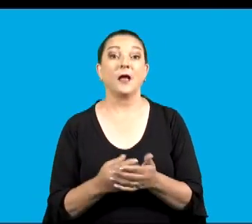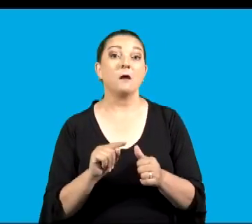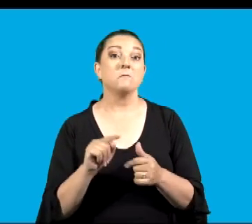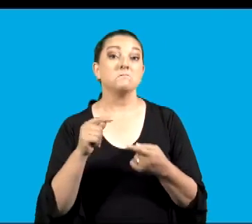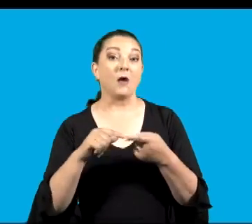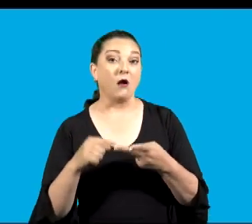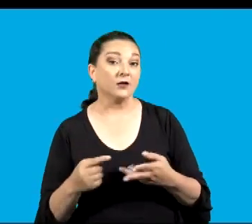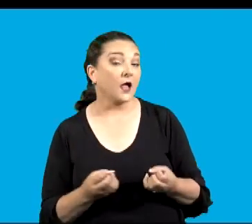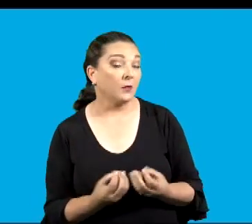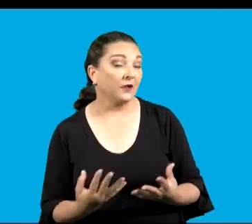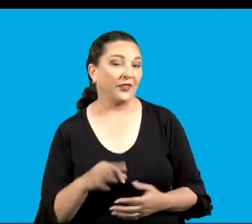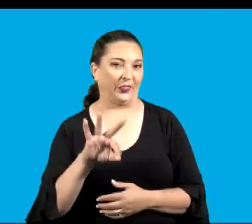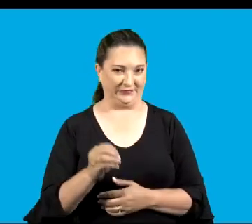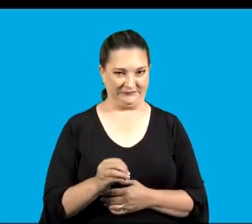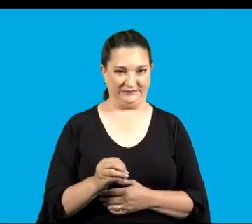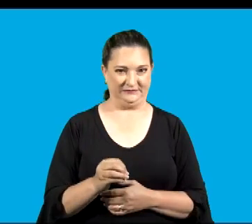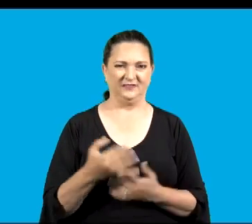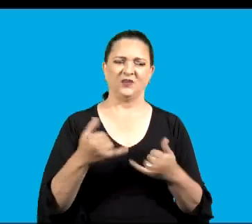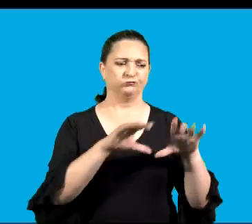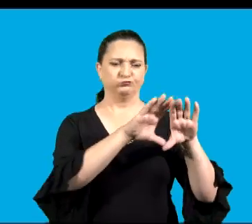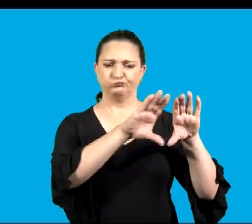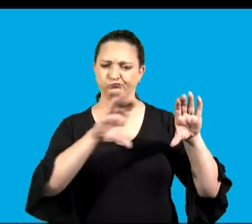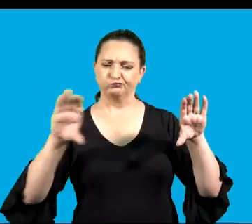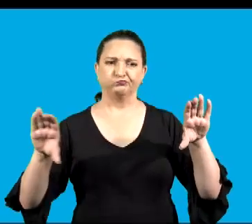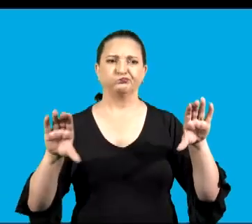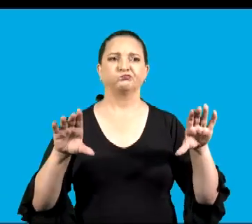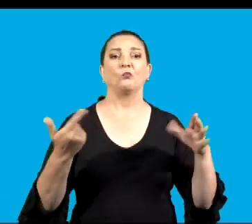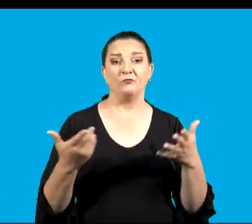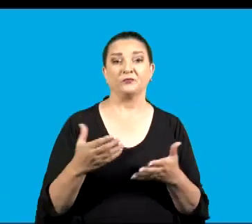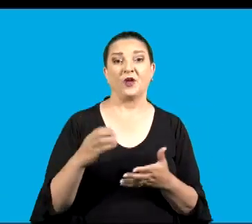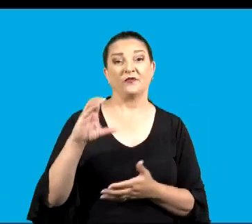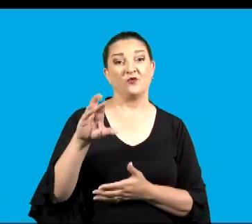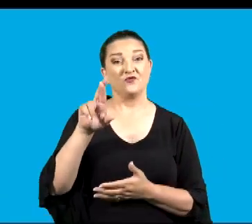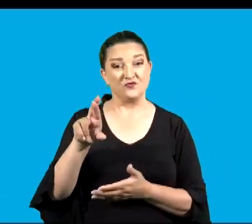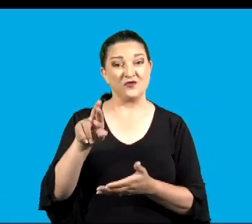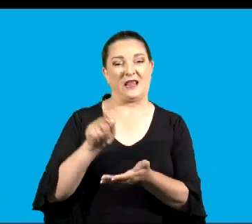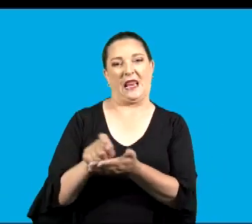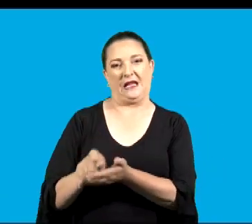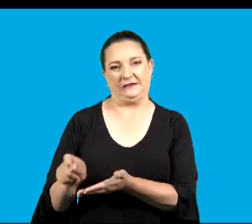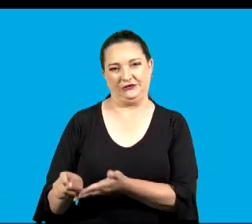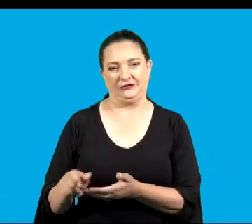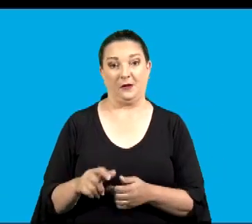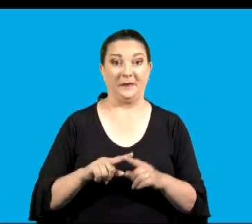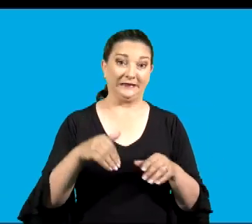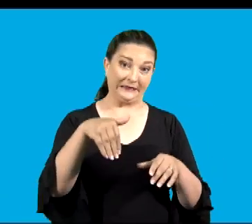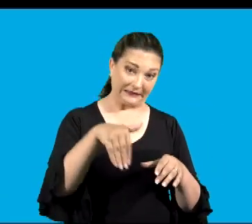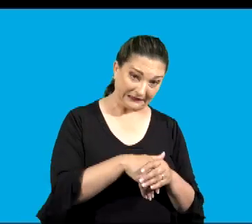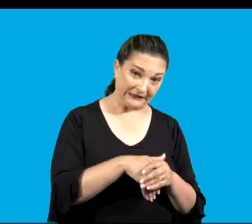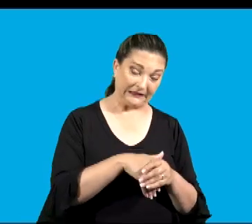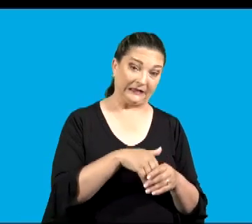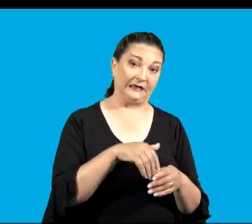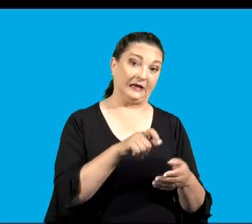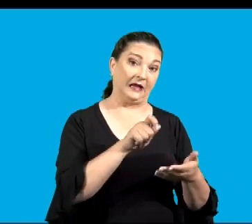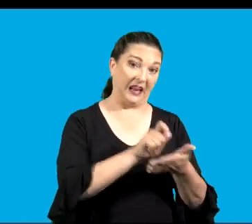go. So here is the creditors ledger of Money Supermarket. When you are in the